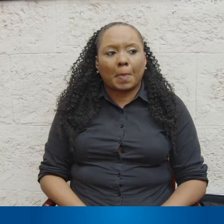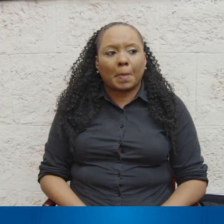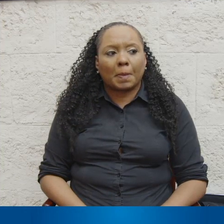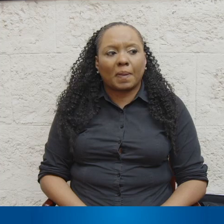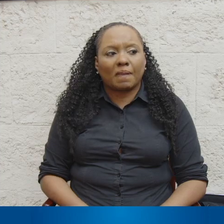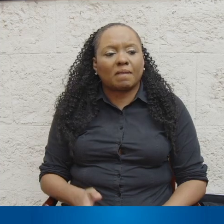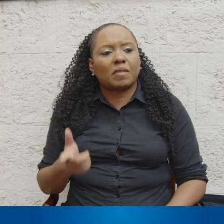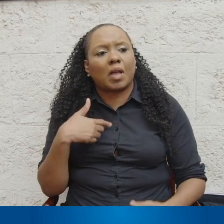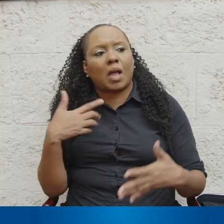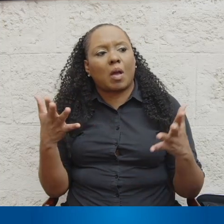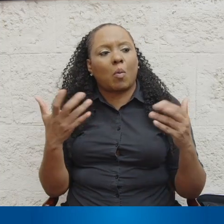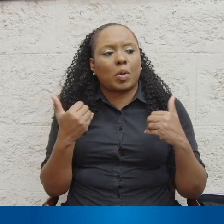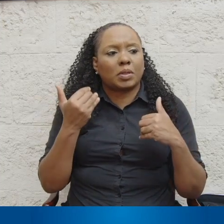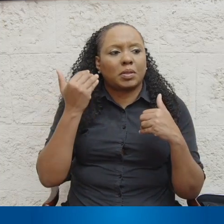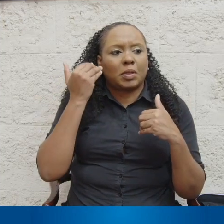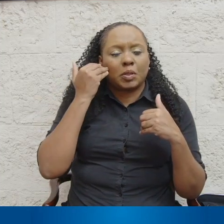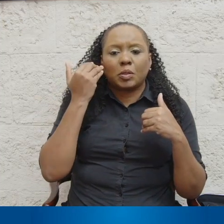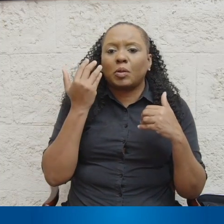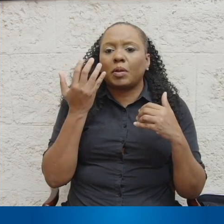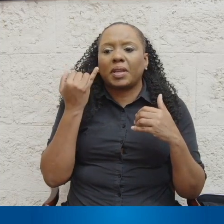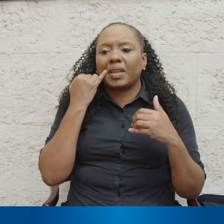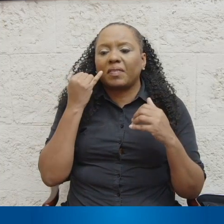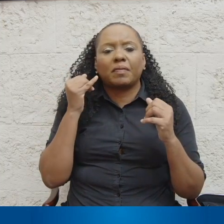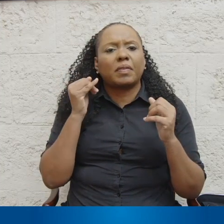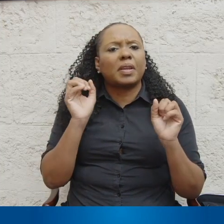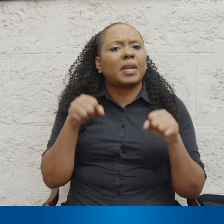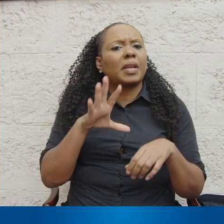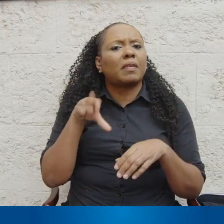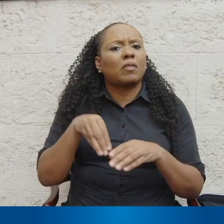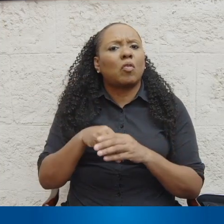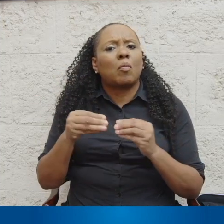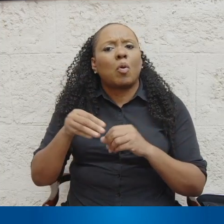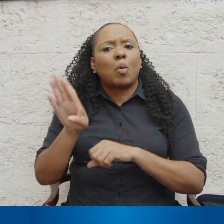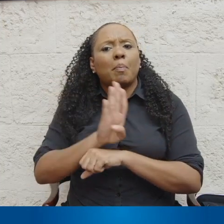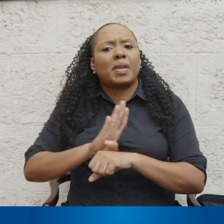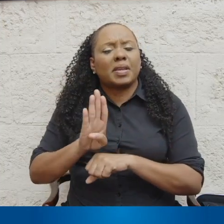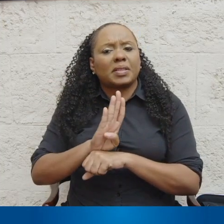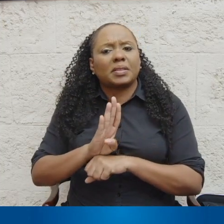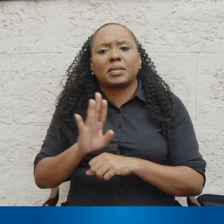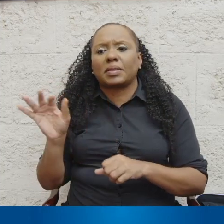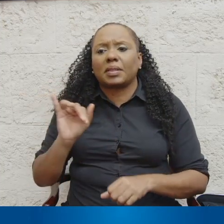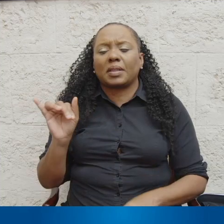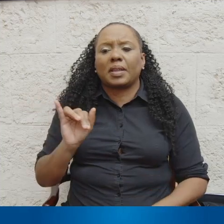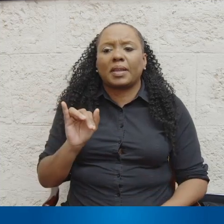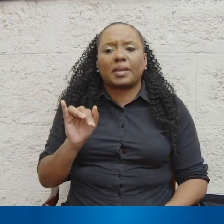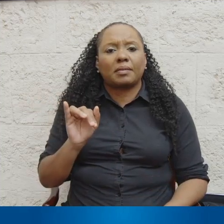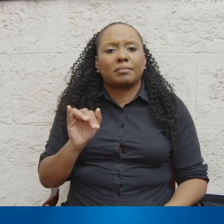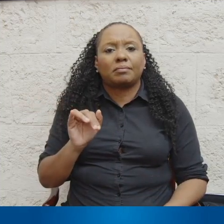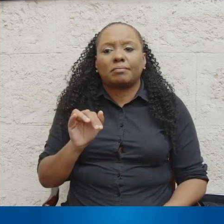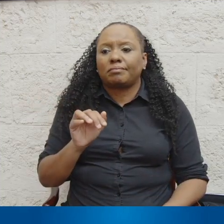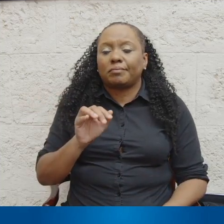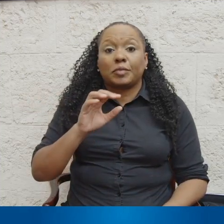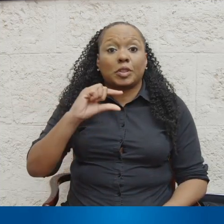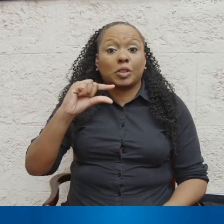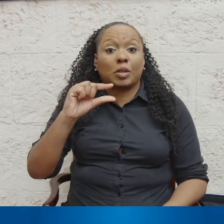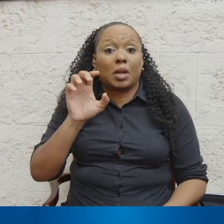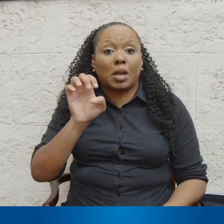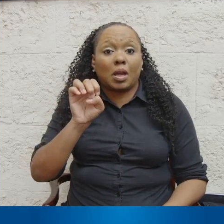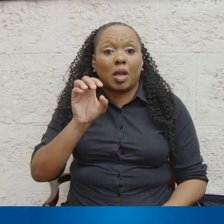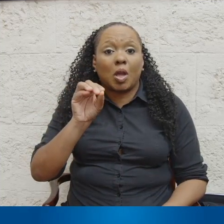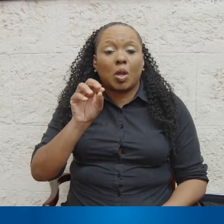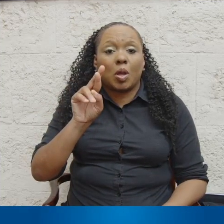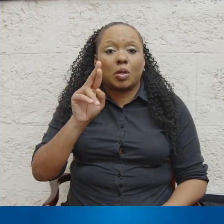Bajans. Well, thank you for that. I mean, don't forget, the season of emancipation is a particular calendar that commemorates particular dates that